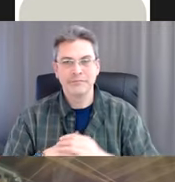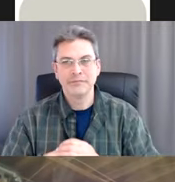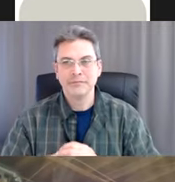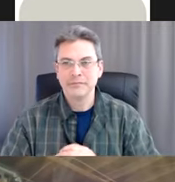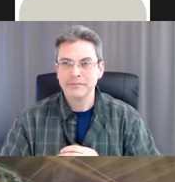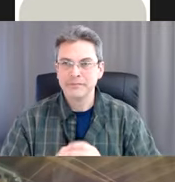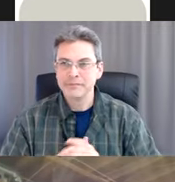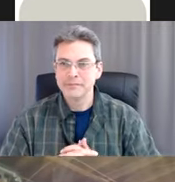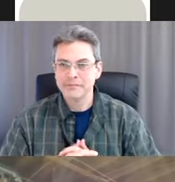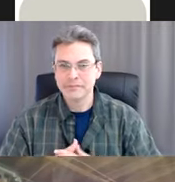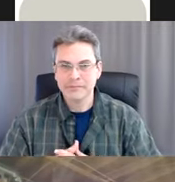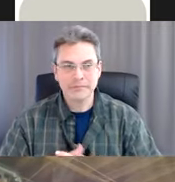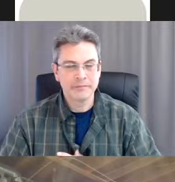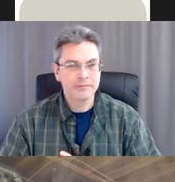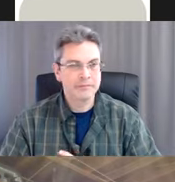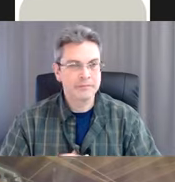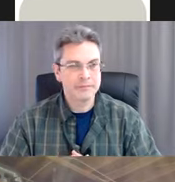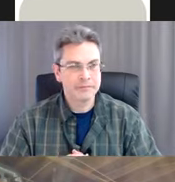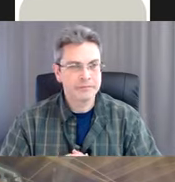Thank you.